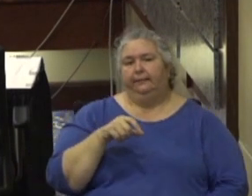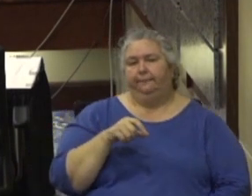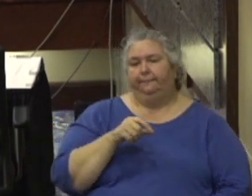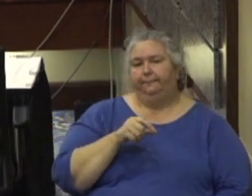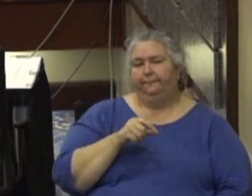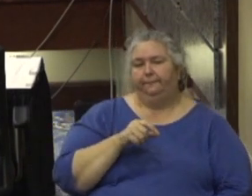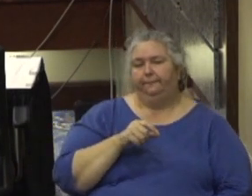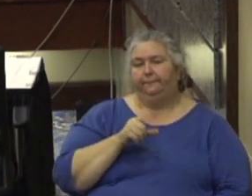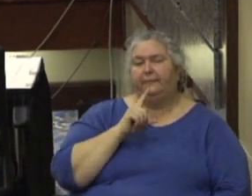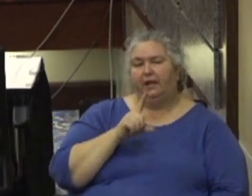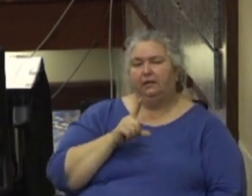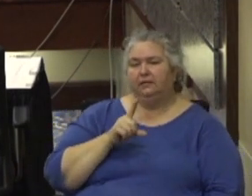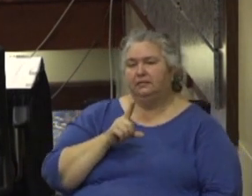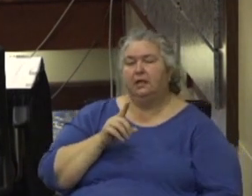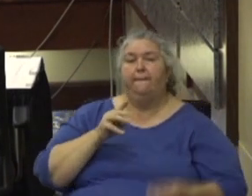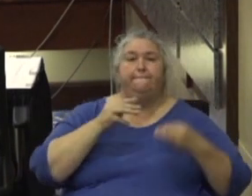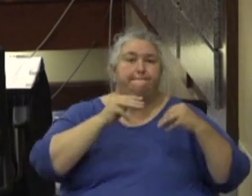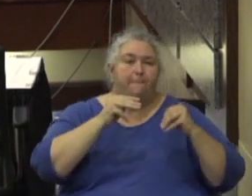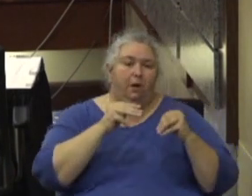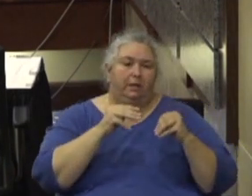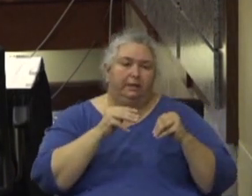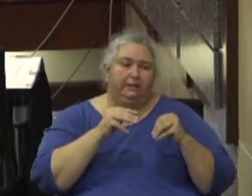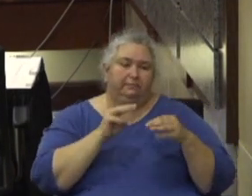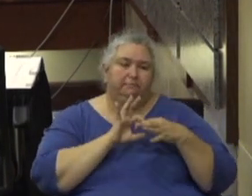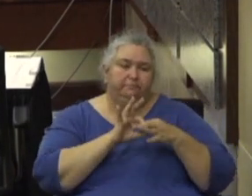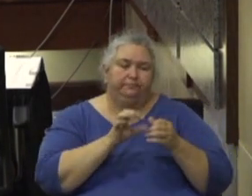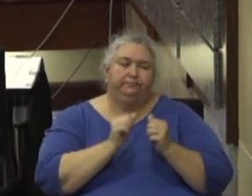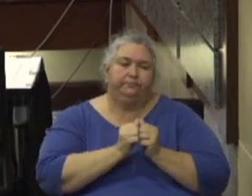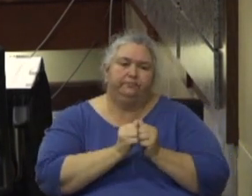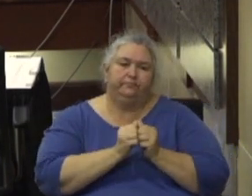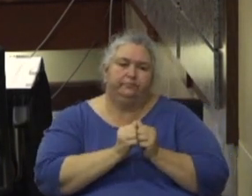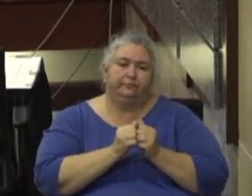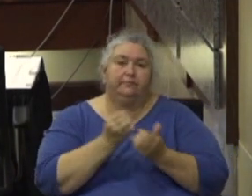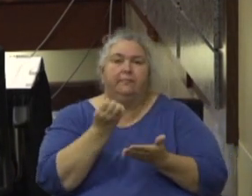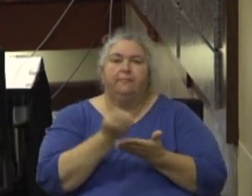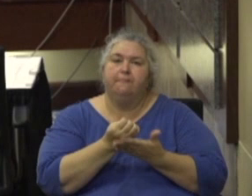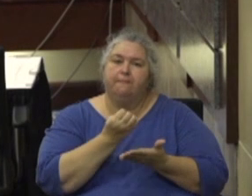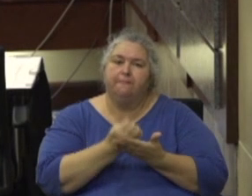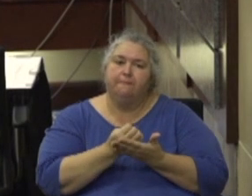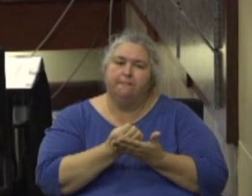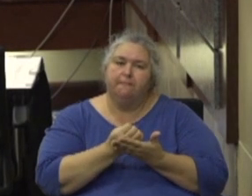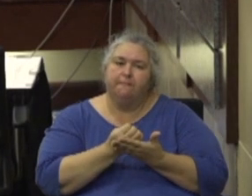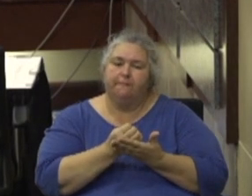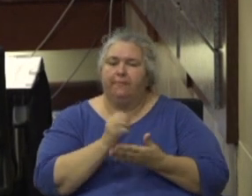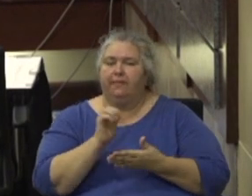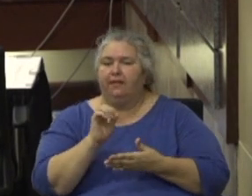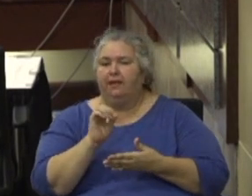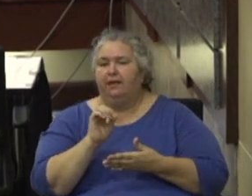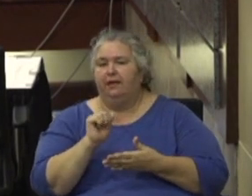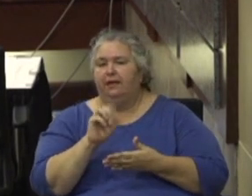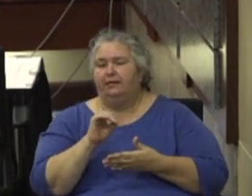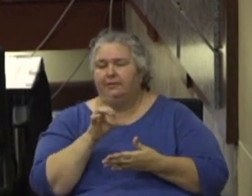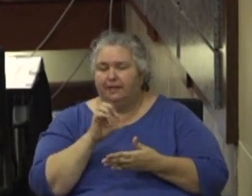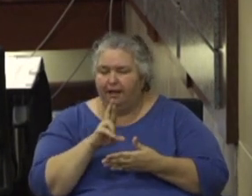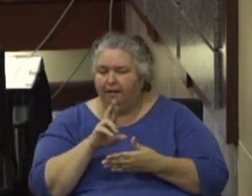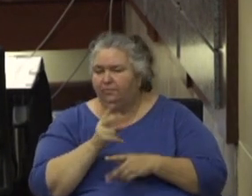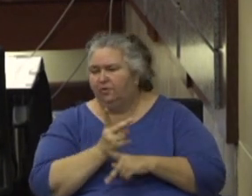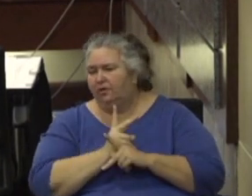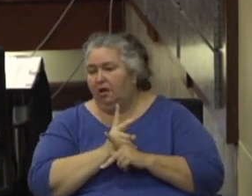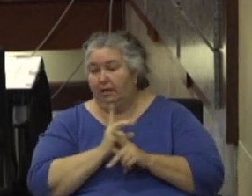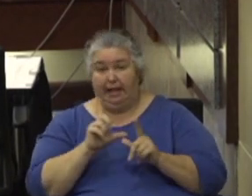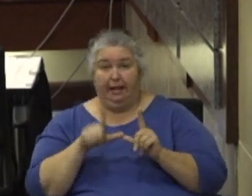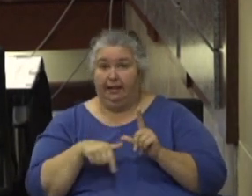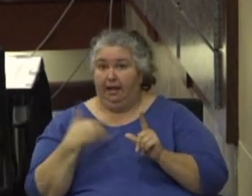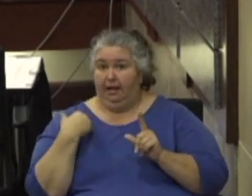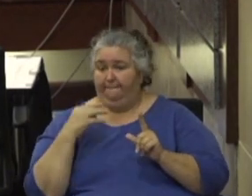There was significant marketing around the economic injury disaster loan or the EIDL program when last